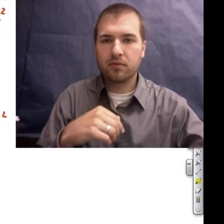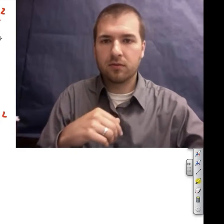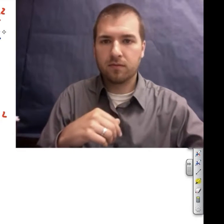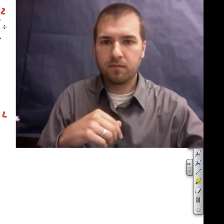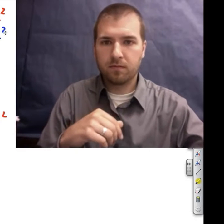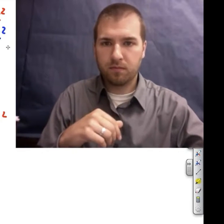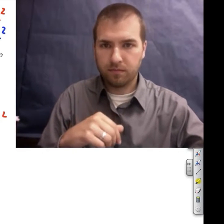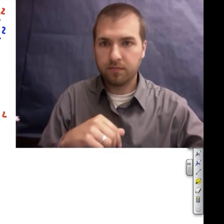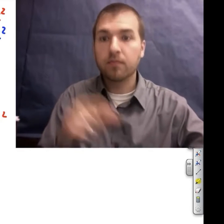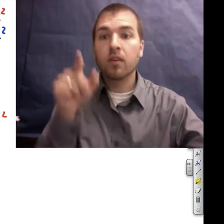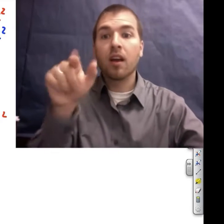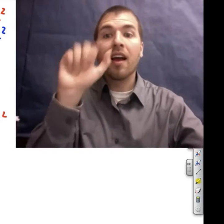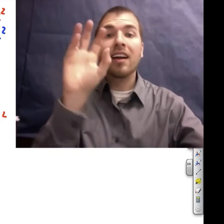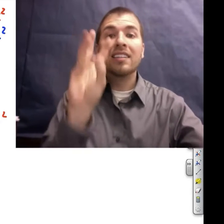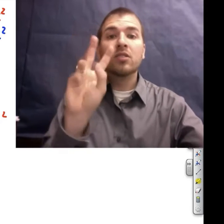squared.